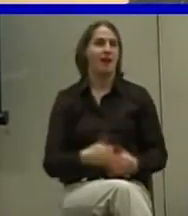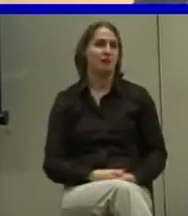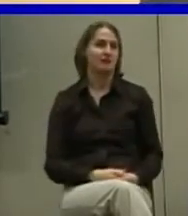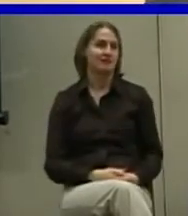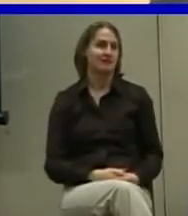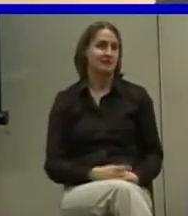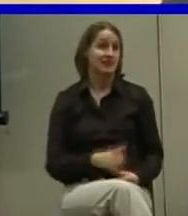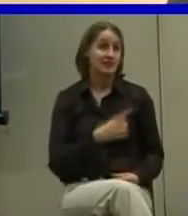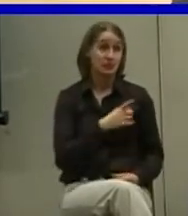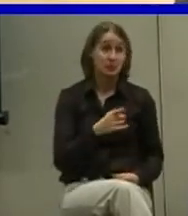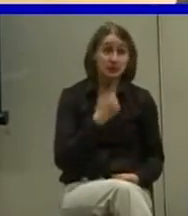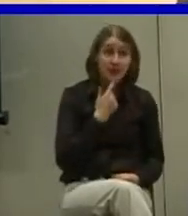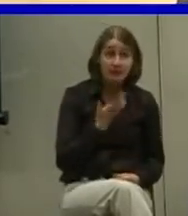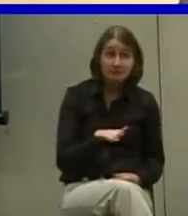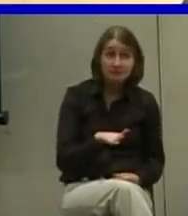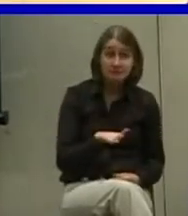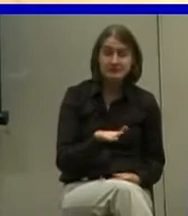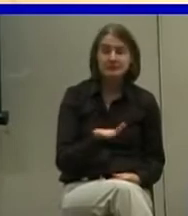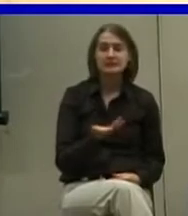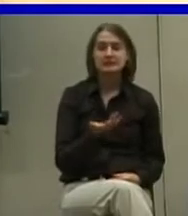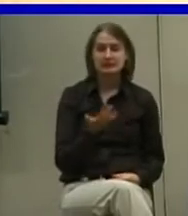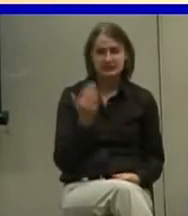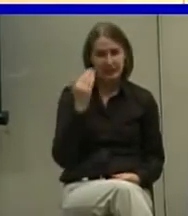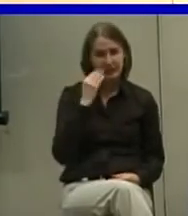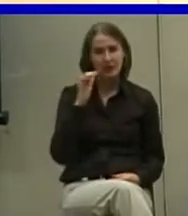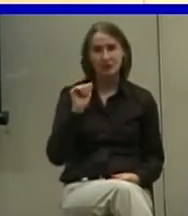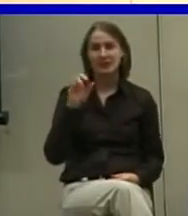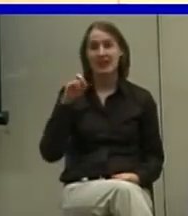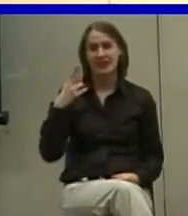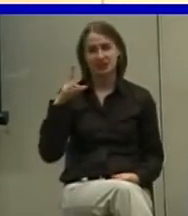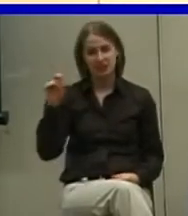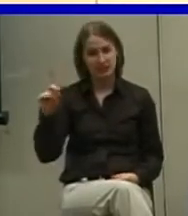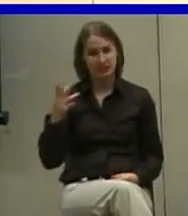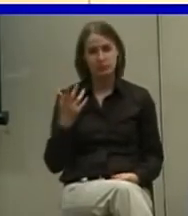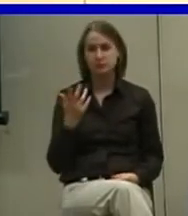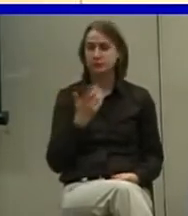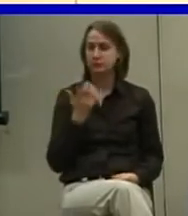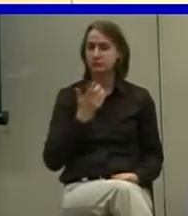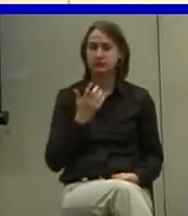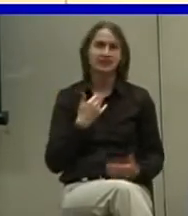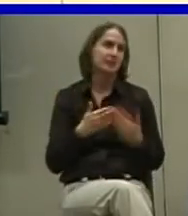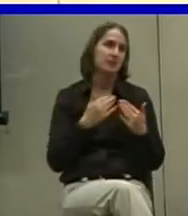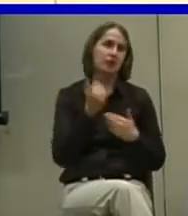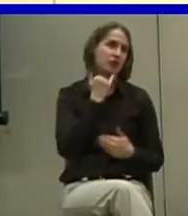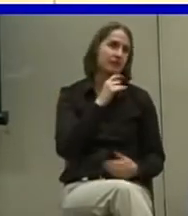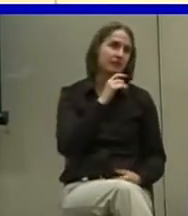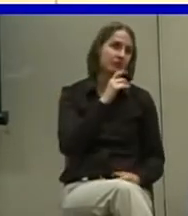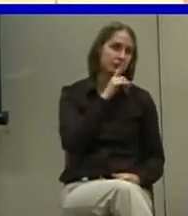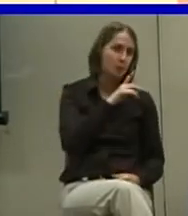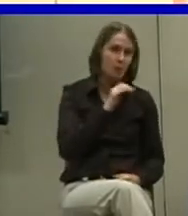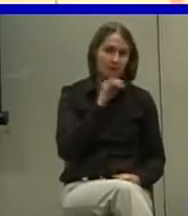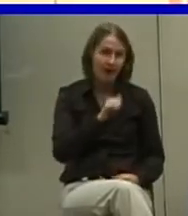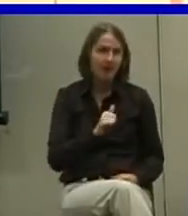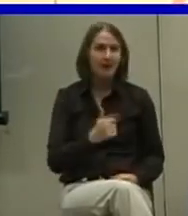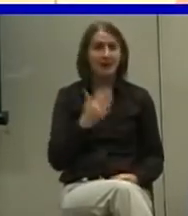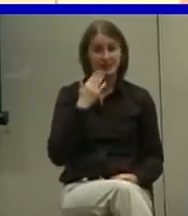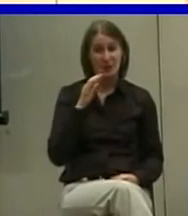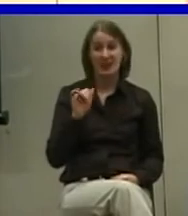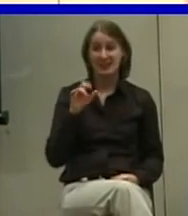And you say, I know those ADHD kids, and it doesn't matter whether he is or isn't. I know those ADHD kids can be really